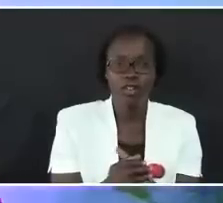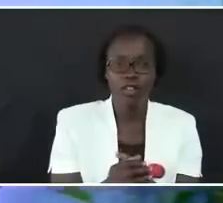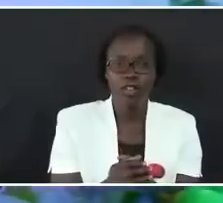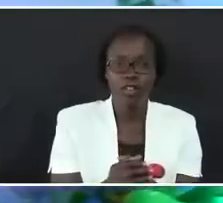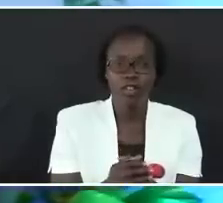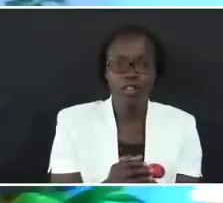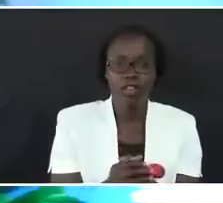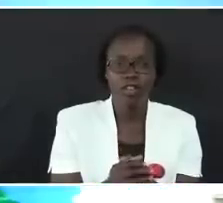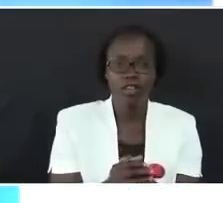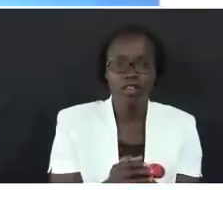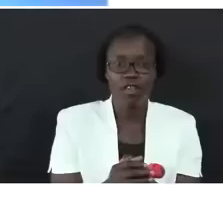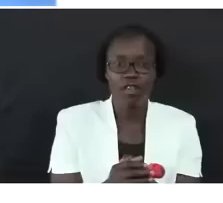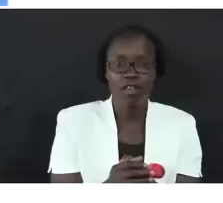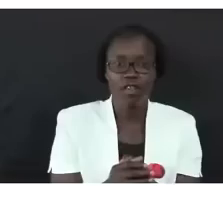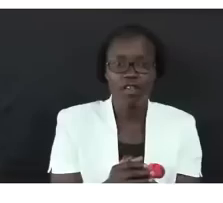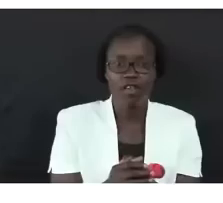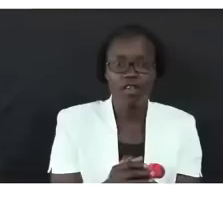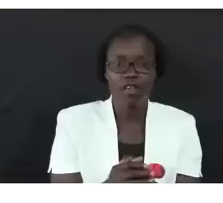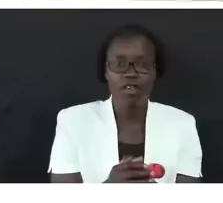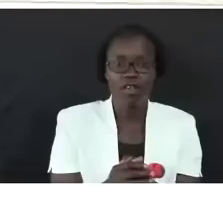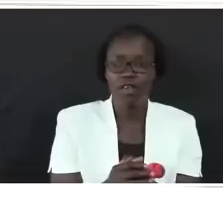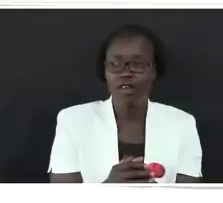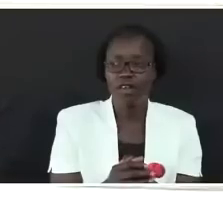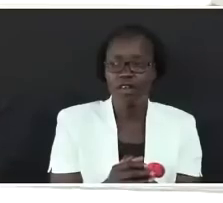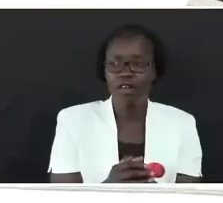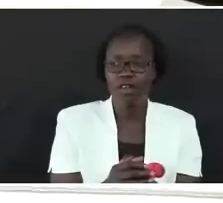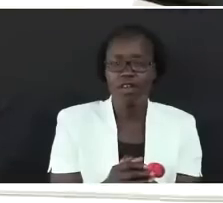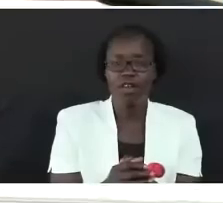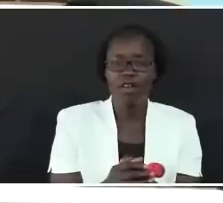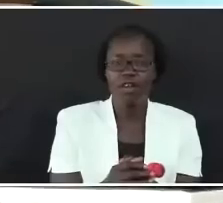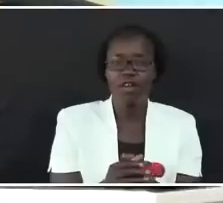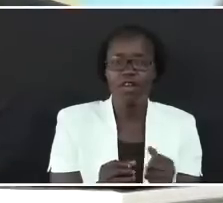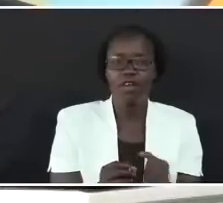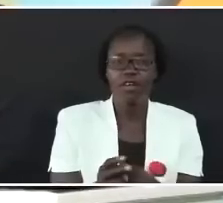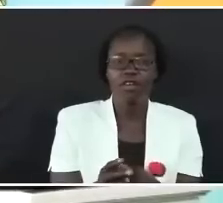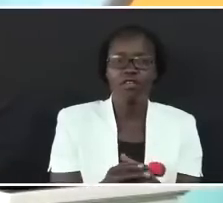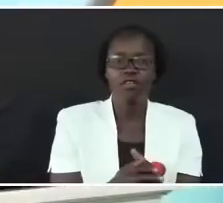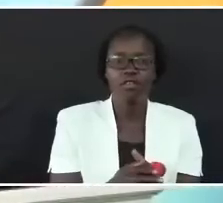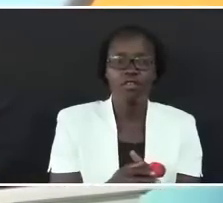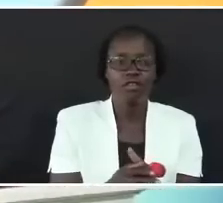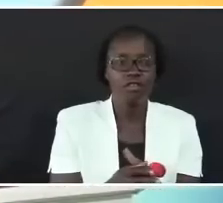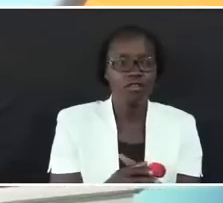Thank you. The righteous. How do I know?